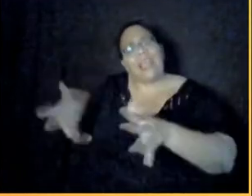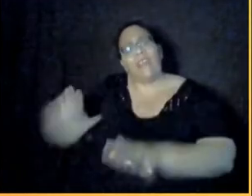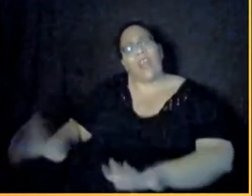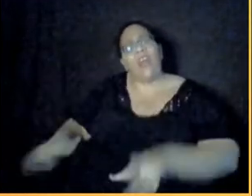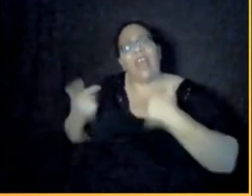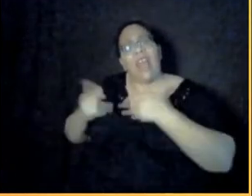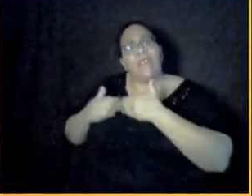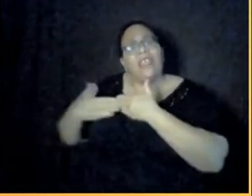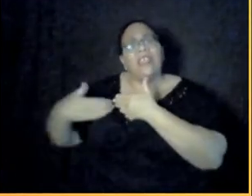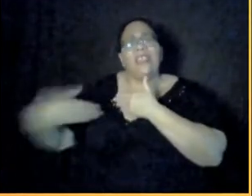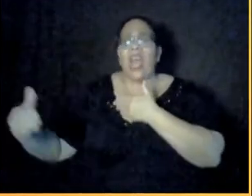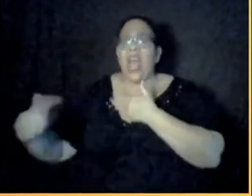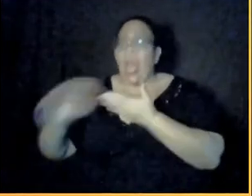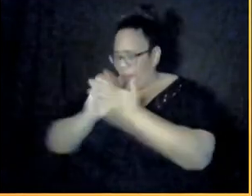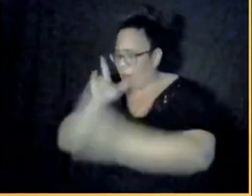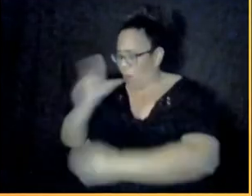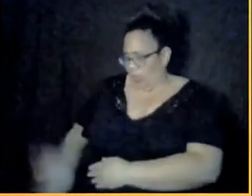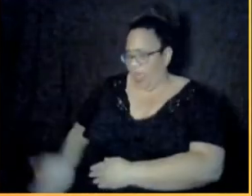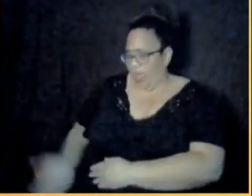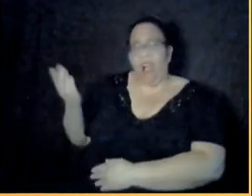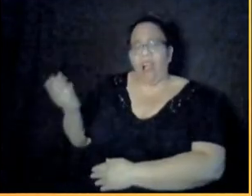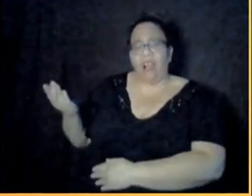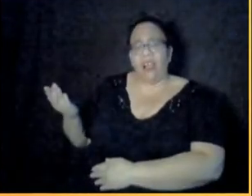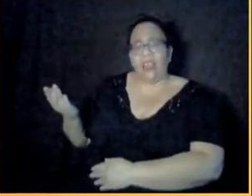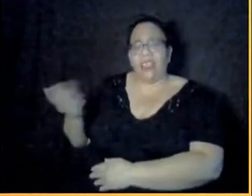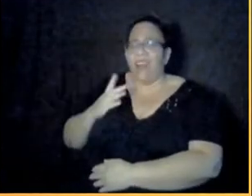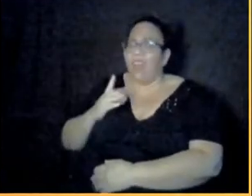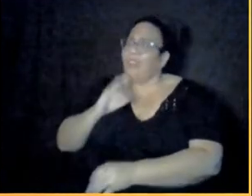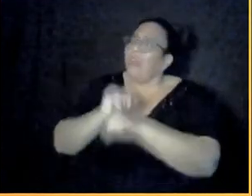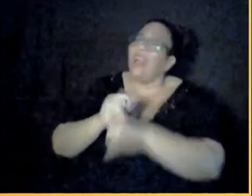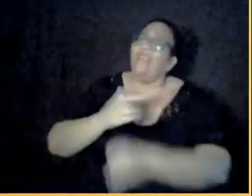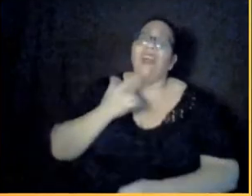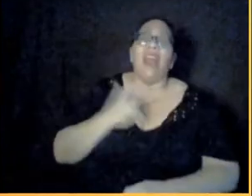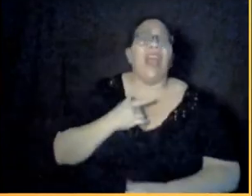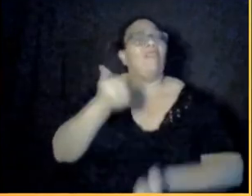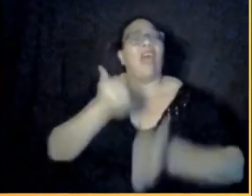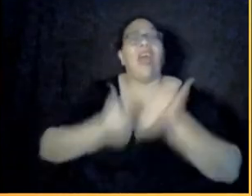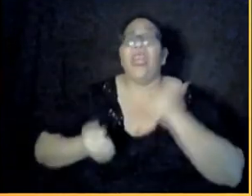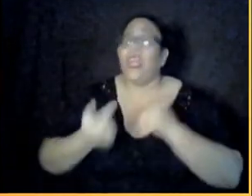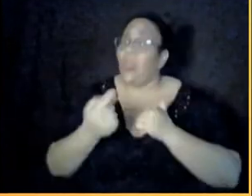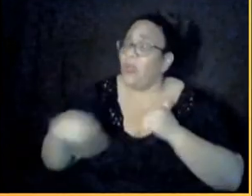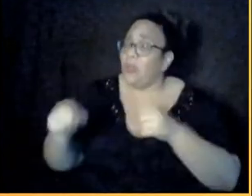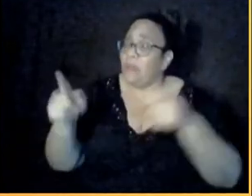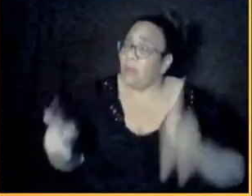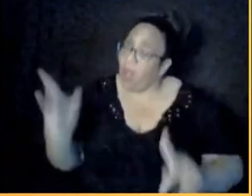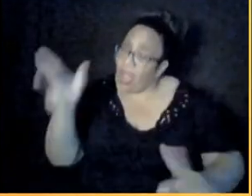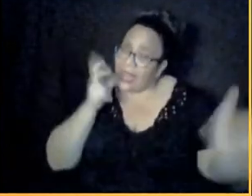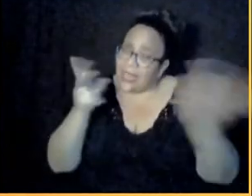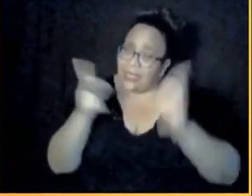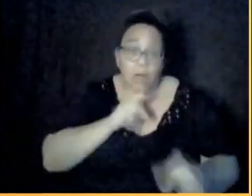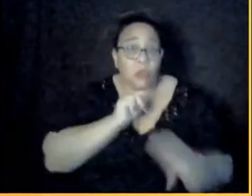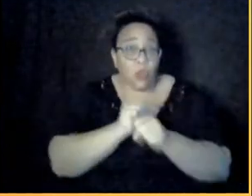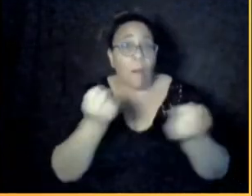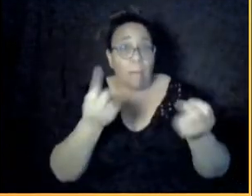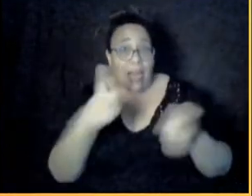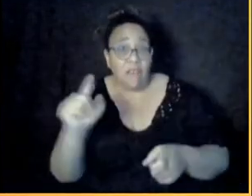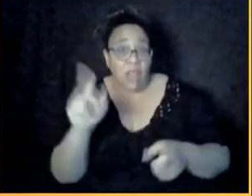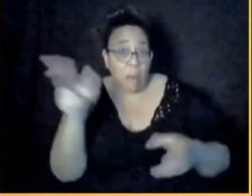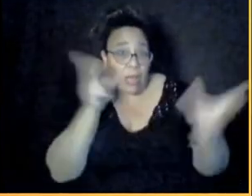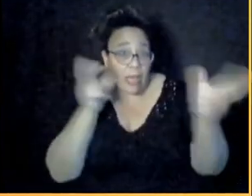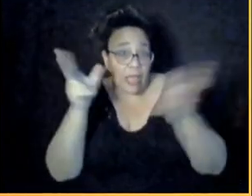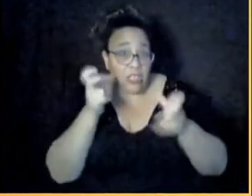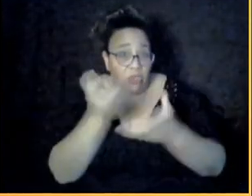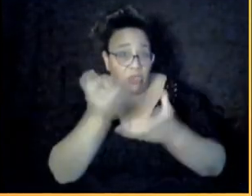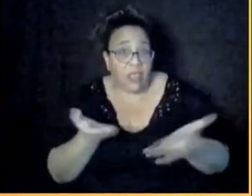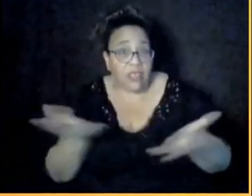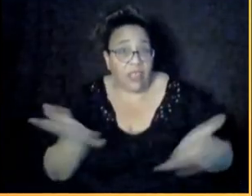be who they're meant to be. Like, I just feel like, you know, if any of these people are listening, which I'm sure a lot of them tune in to things like